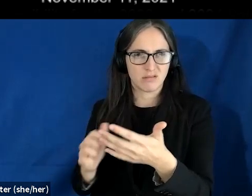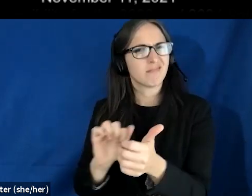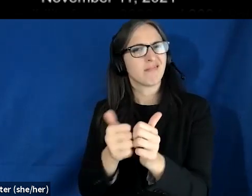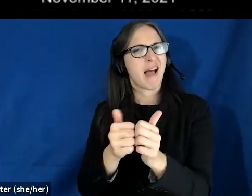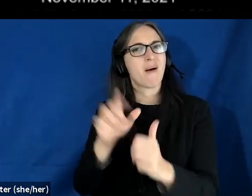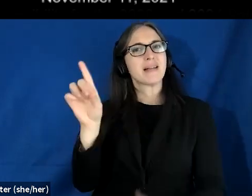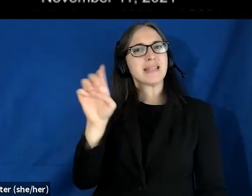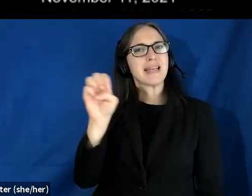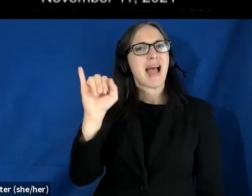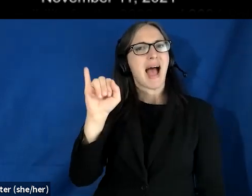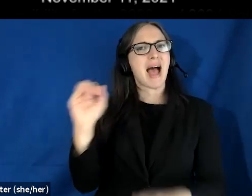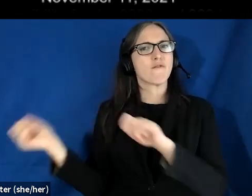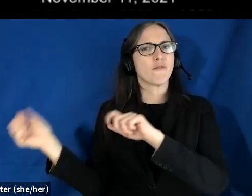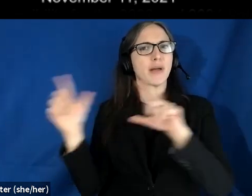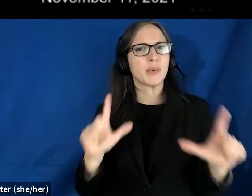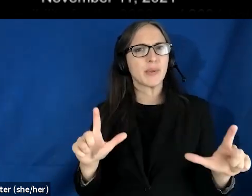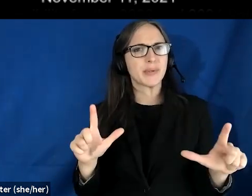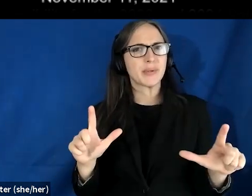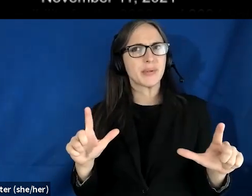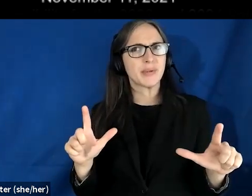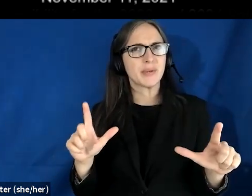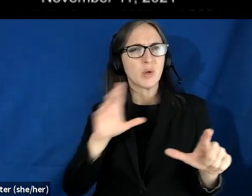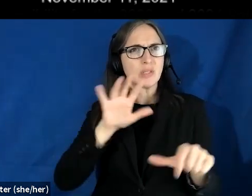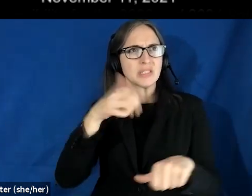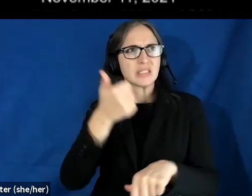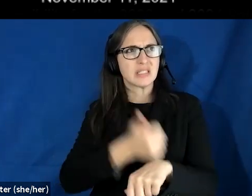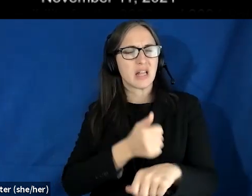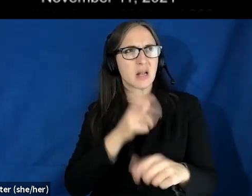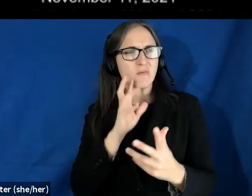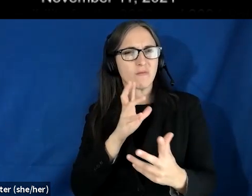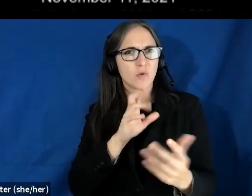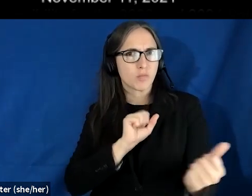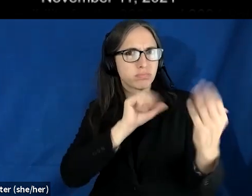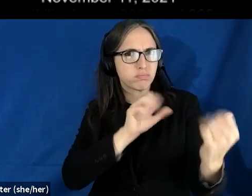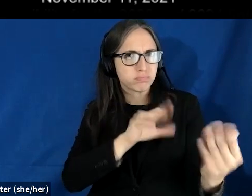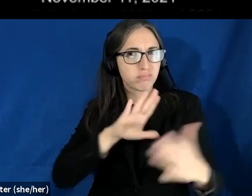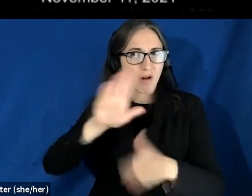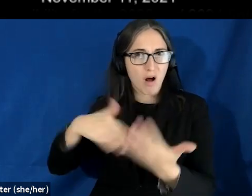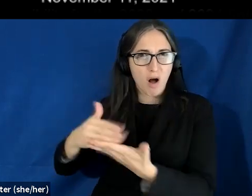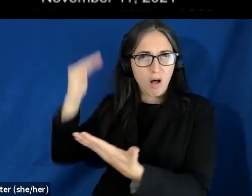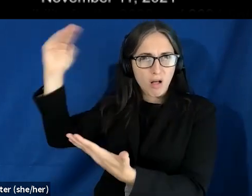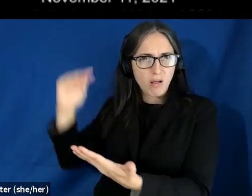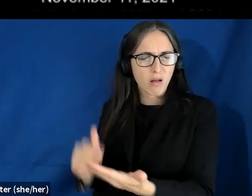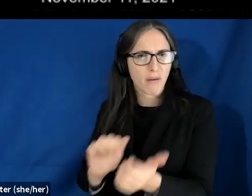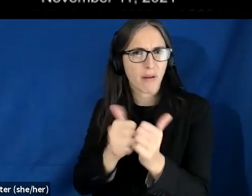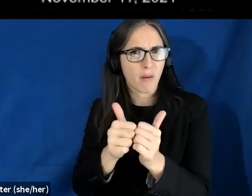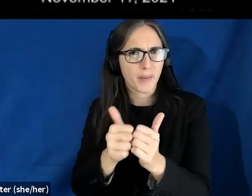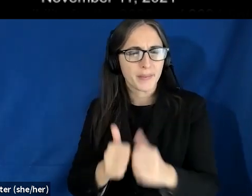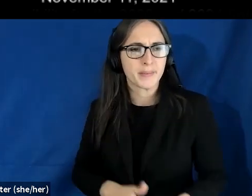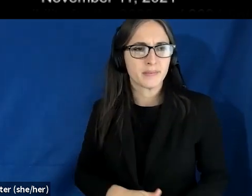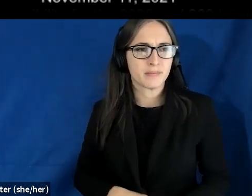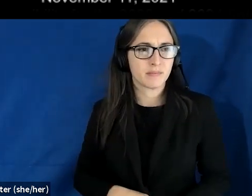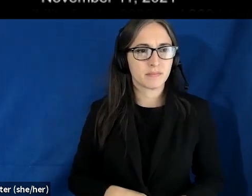framework that kind of set the stage for addressing all of these issues? So I think it's helpful in case